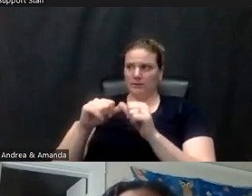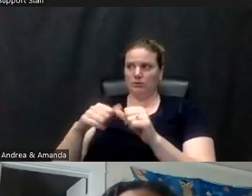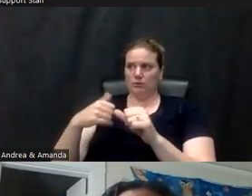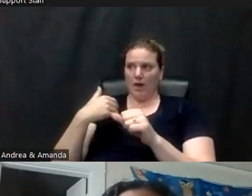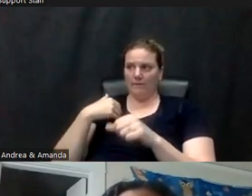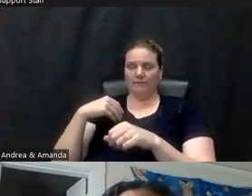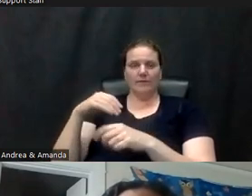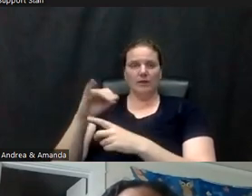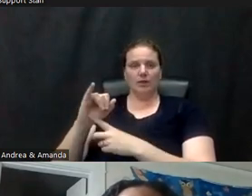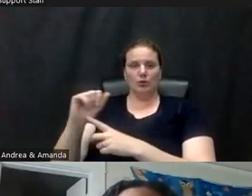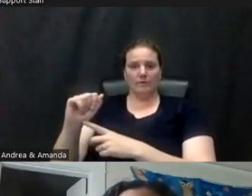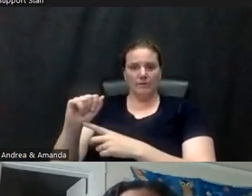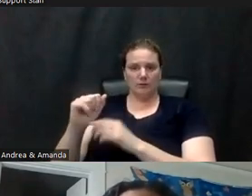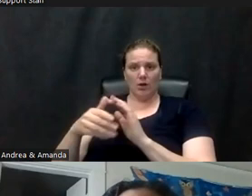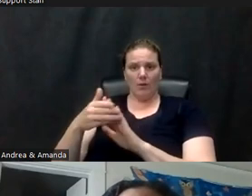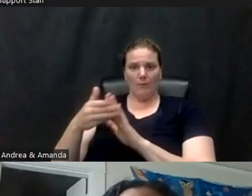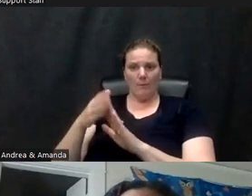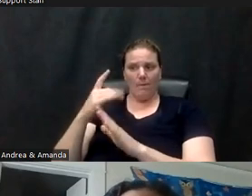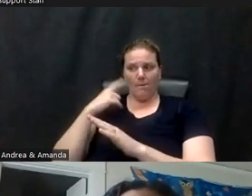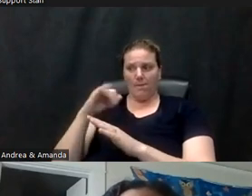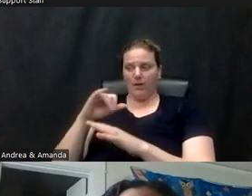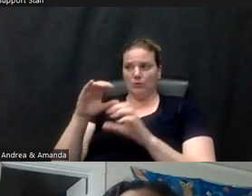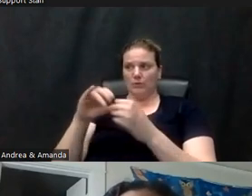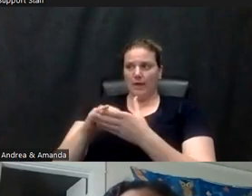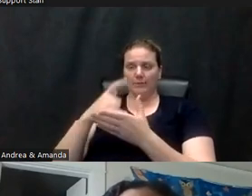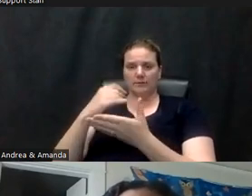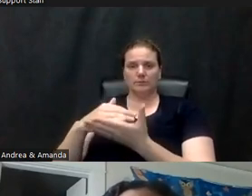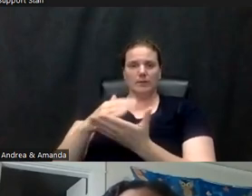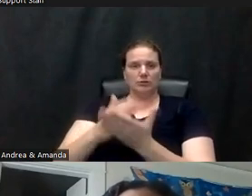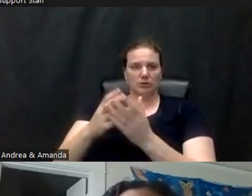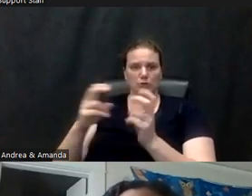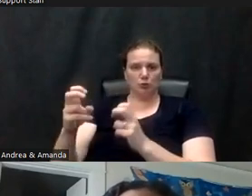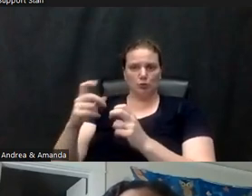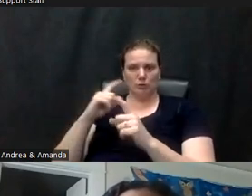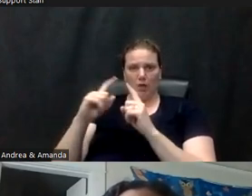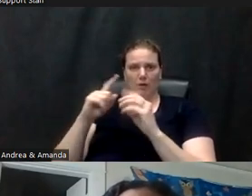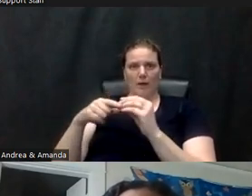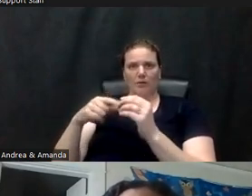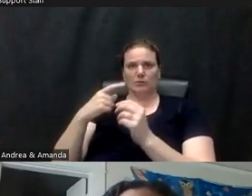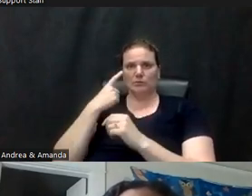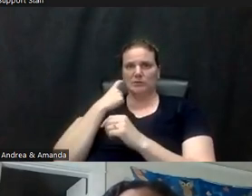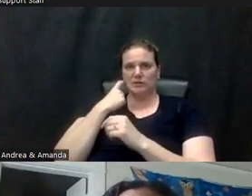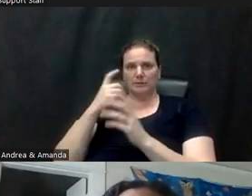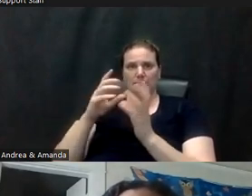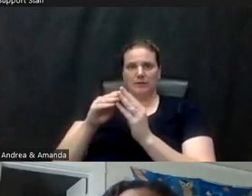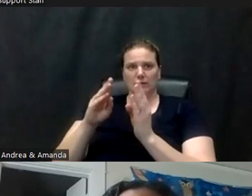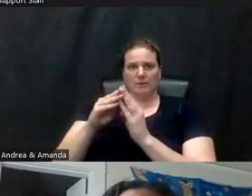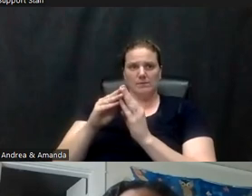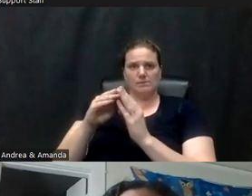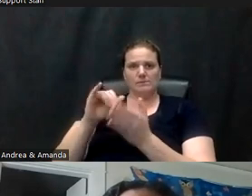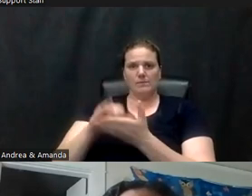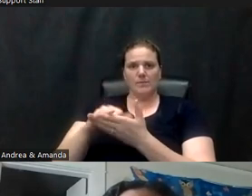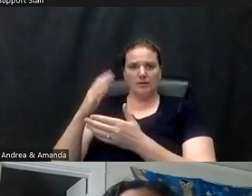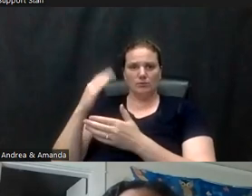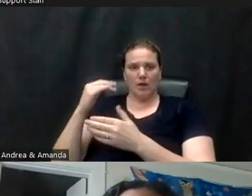internal affairs operating. And it sounds like they do that because of the budgetary issues that we talked about at a recent meeting, that the sort of why